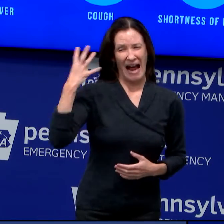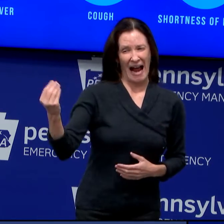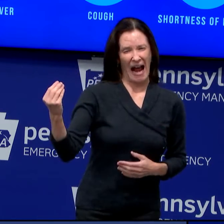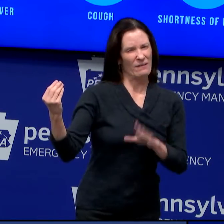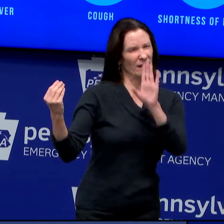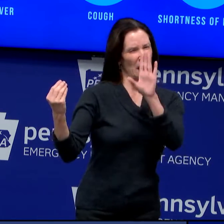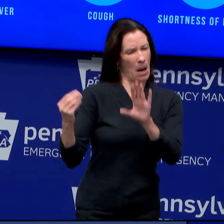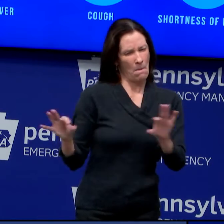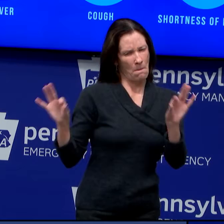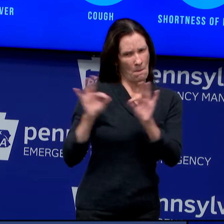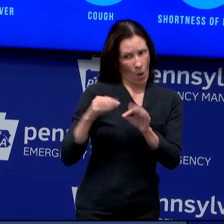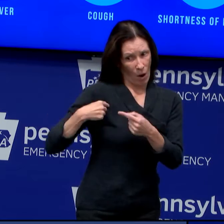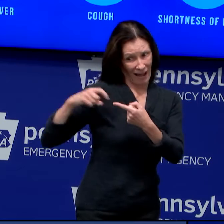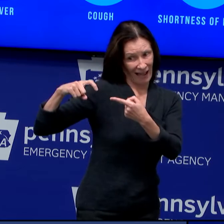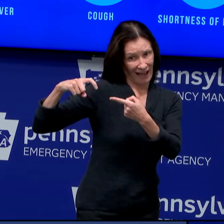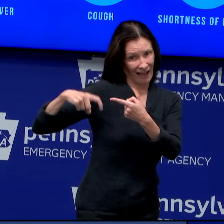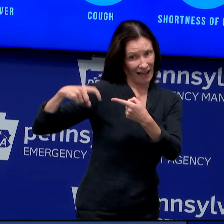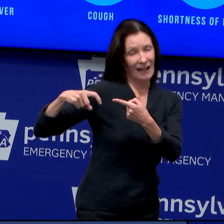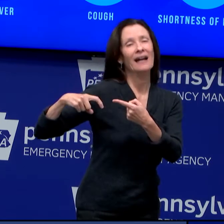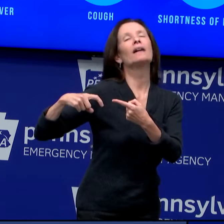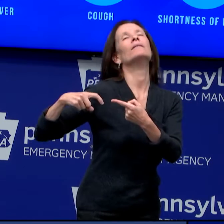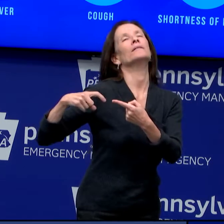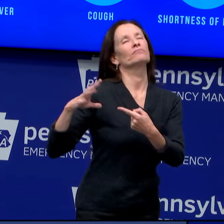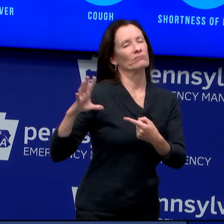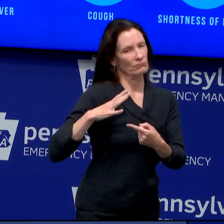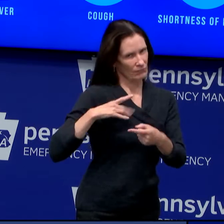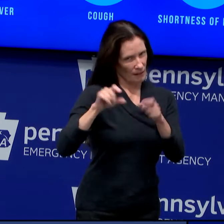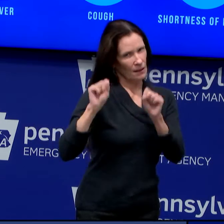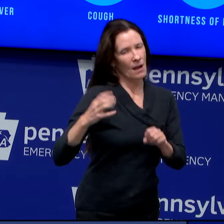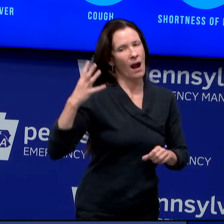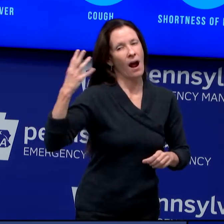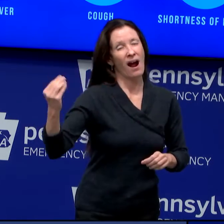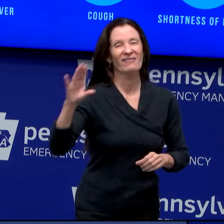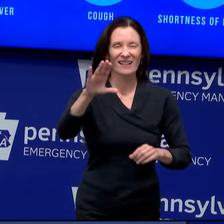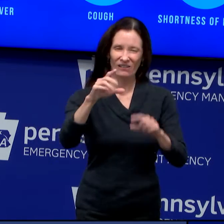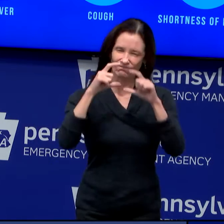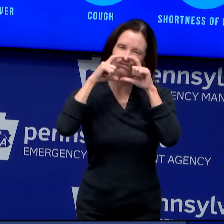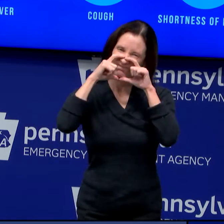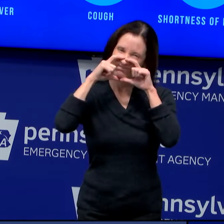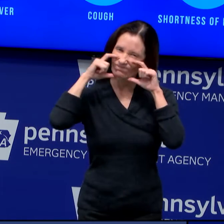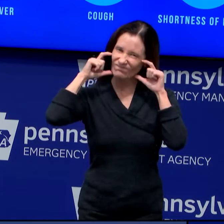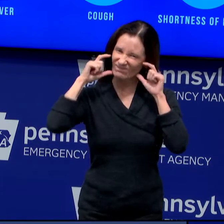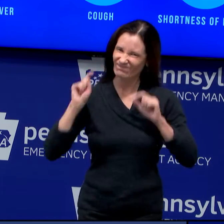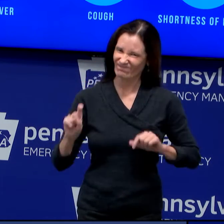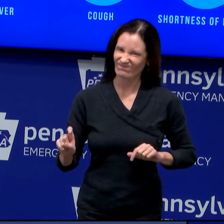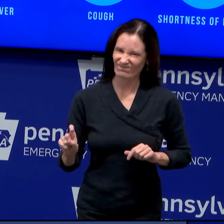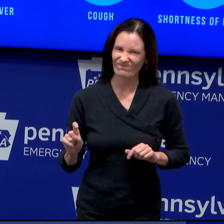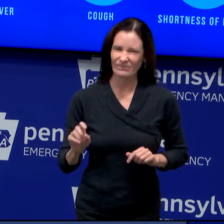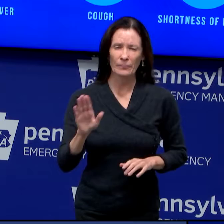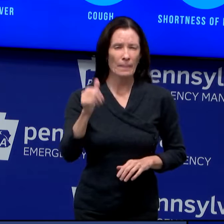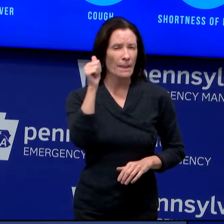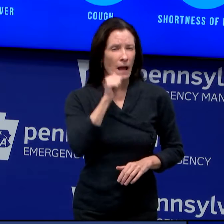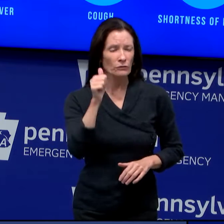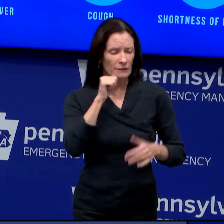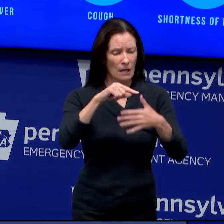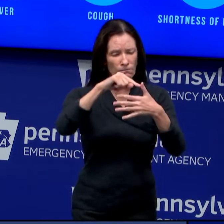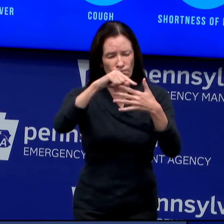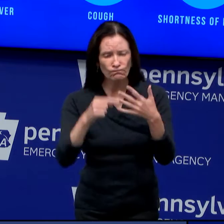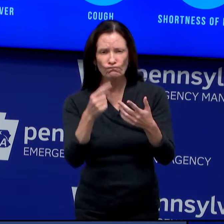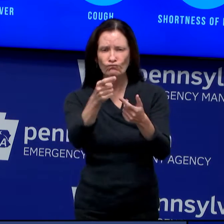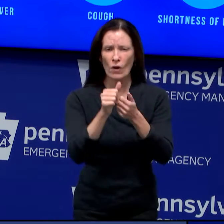others. These everyday prevention measures can help slow the spread of this dangerous